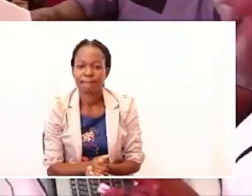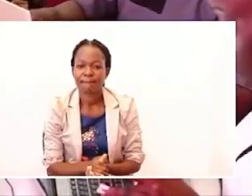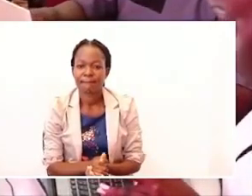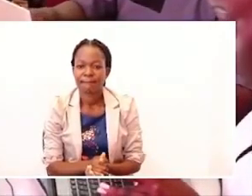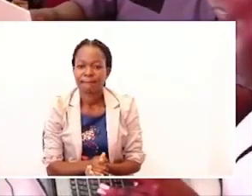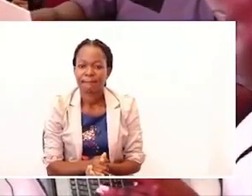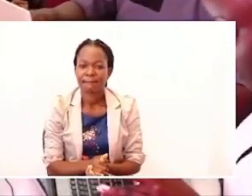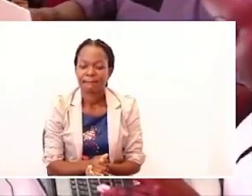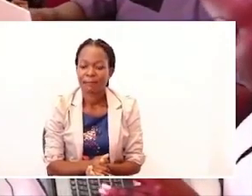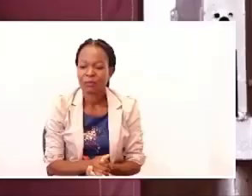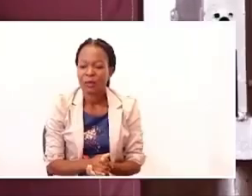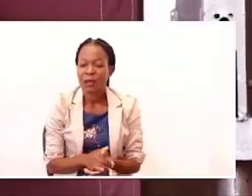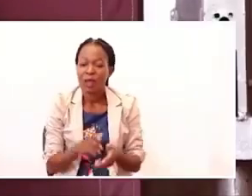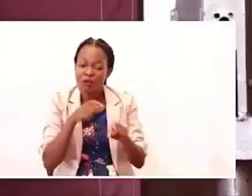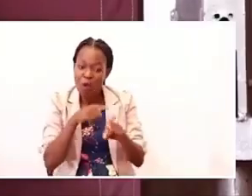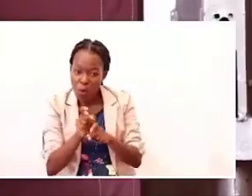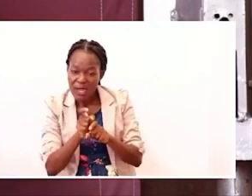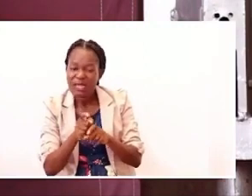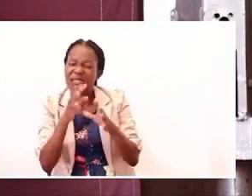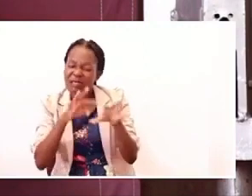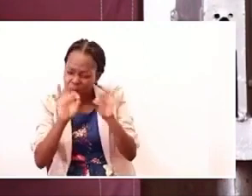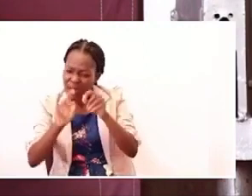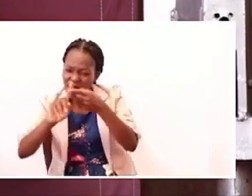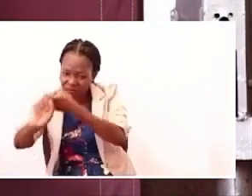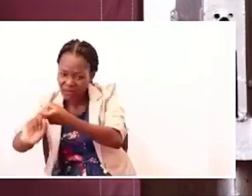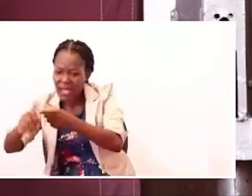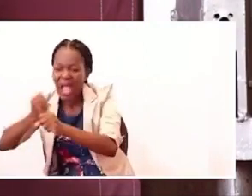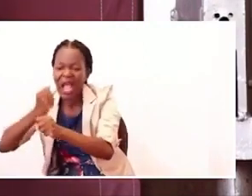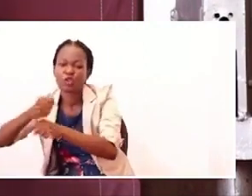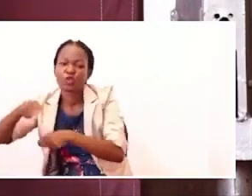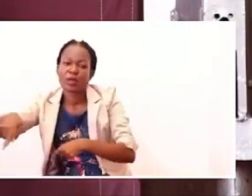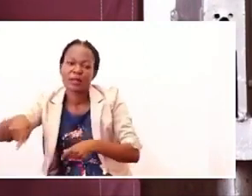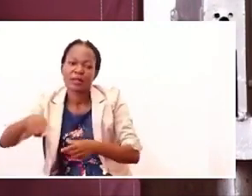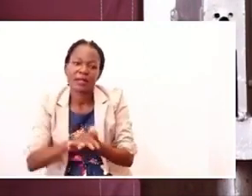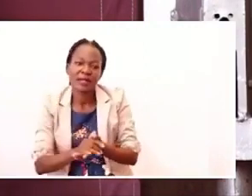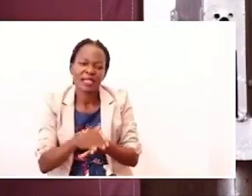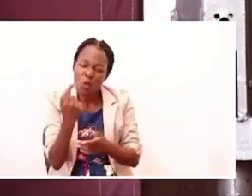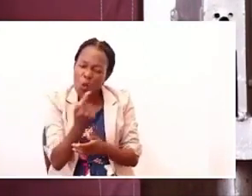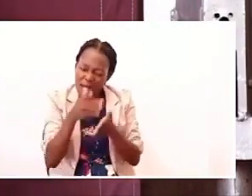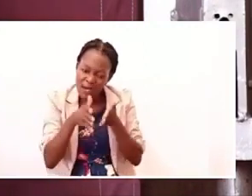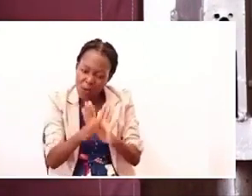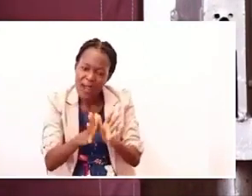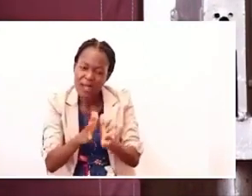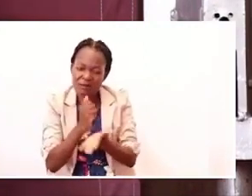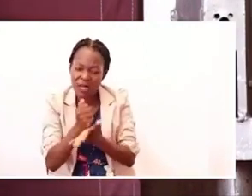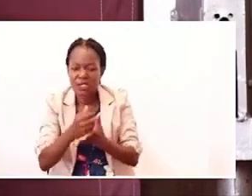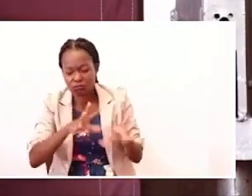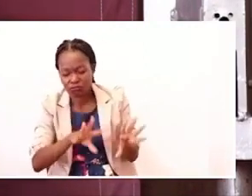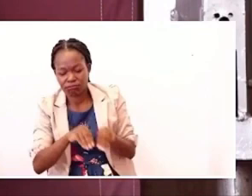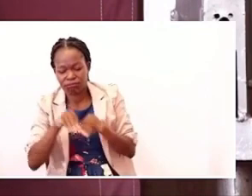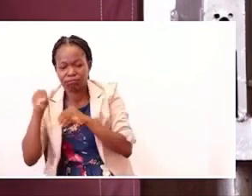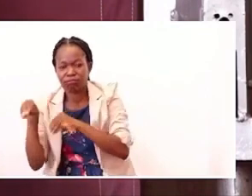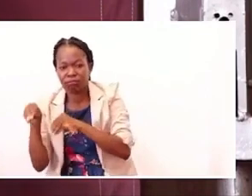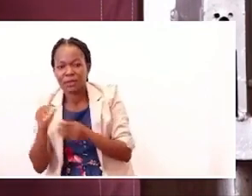Following this talking with action is the only way in which we can extricate ourselves from